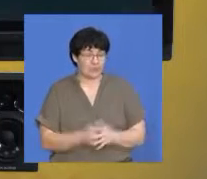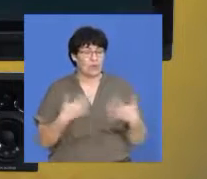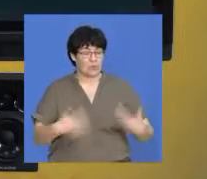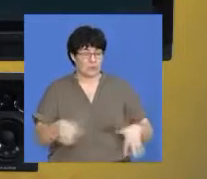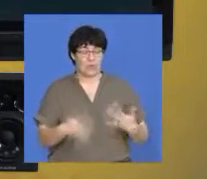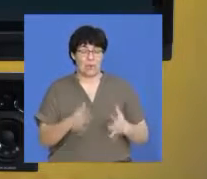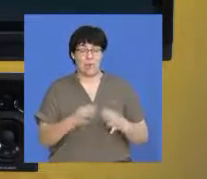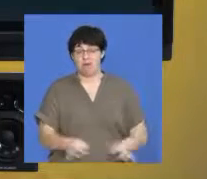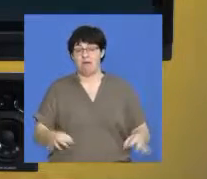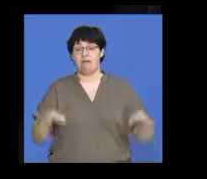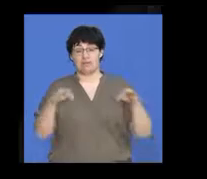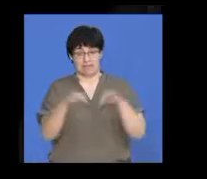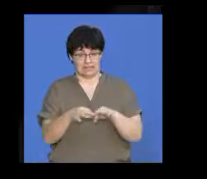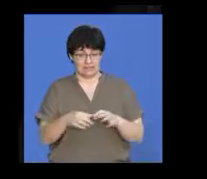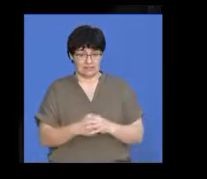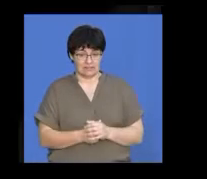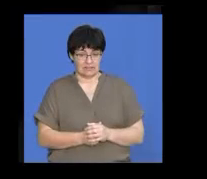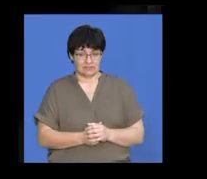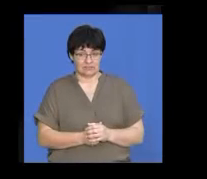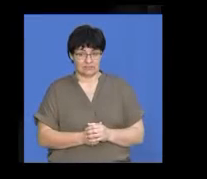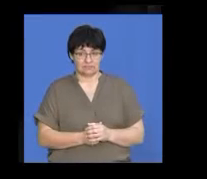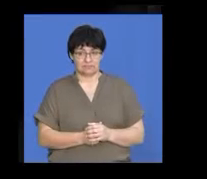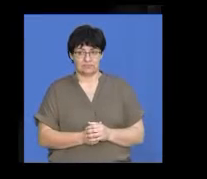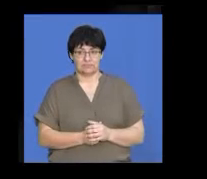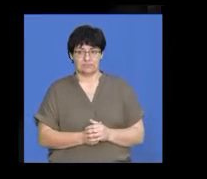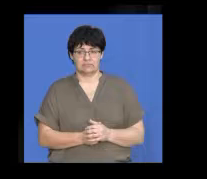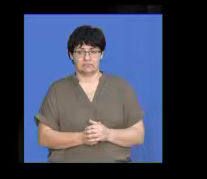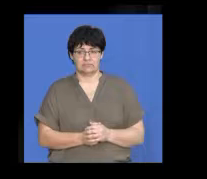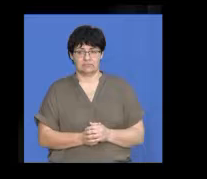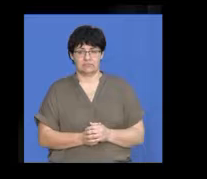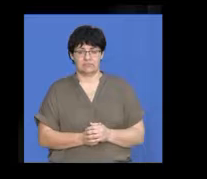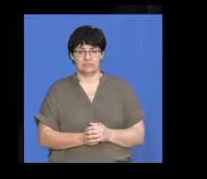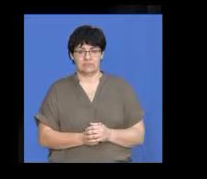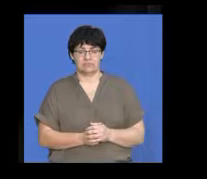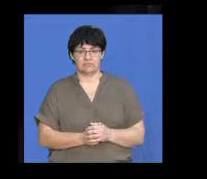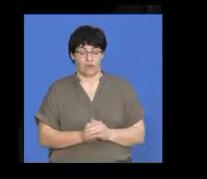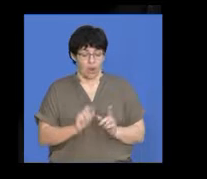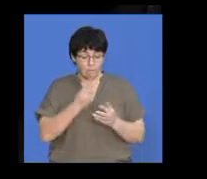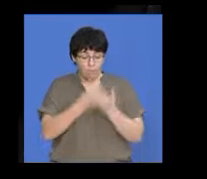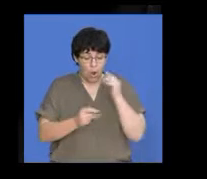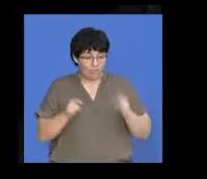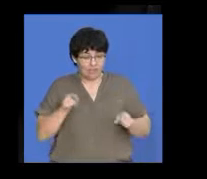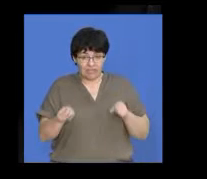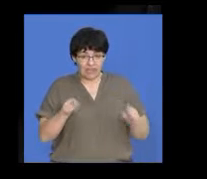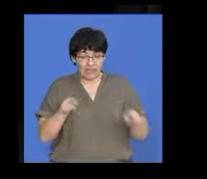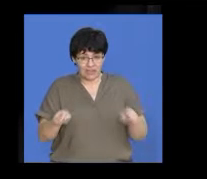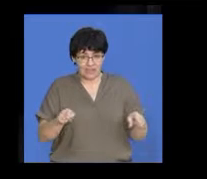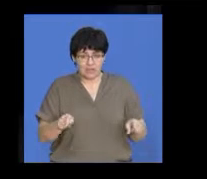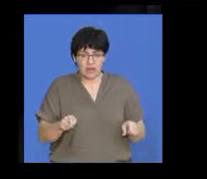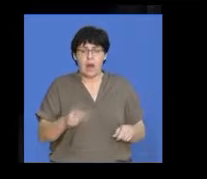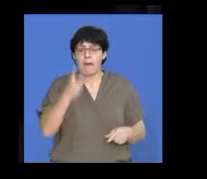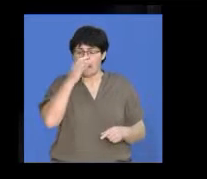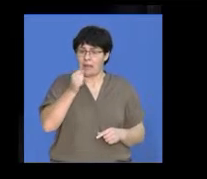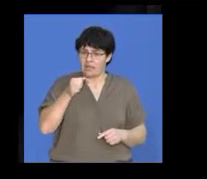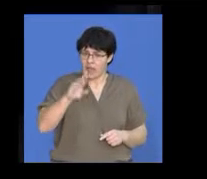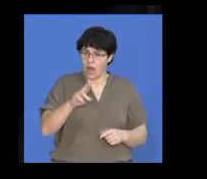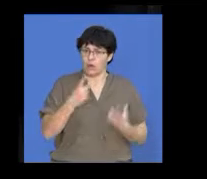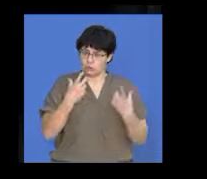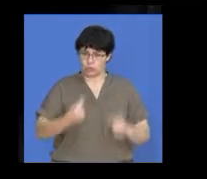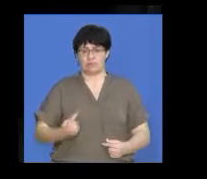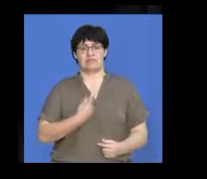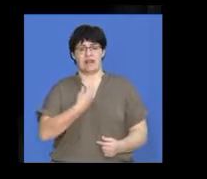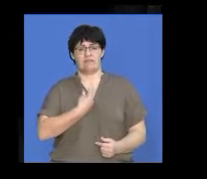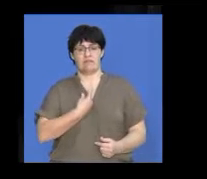very important, guys. Now, both sources show that Black Panthers can do things for themselves